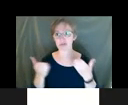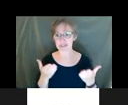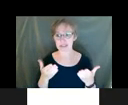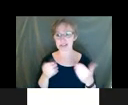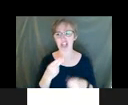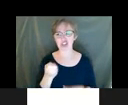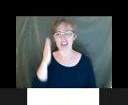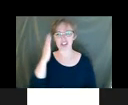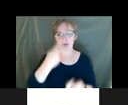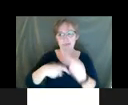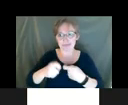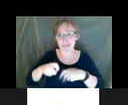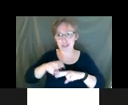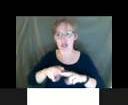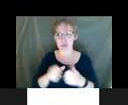spot.